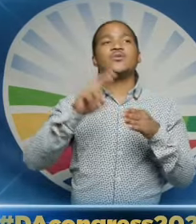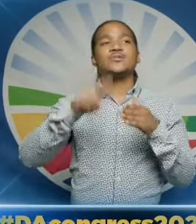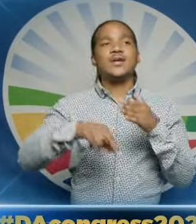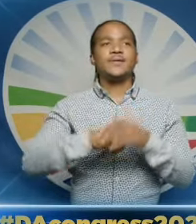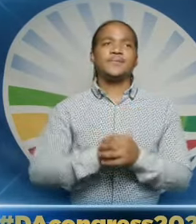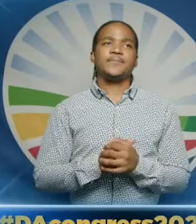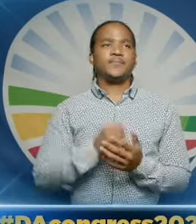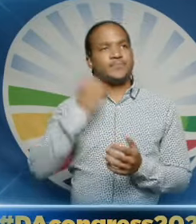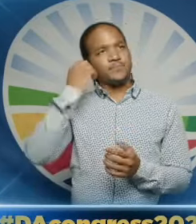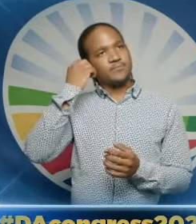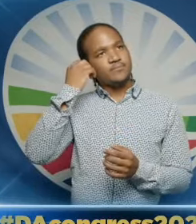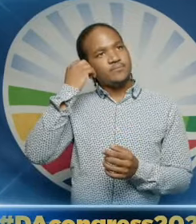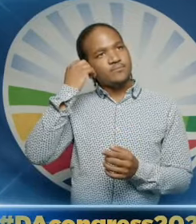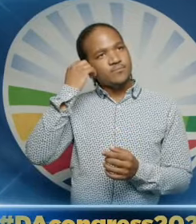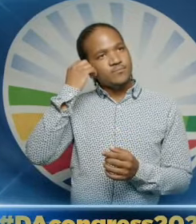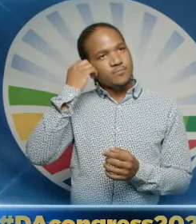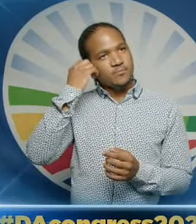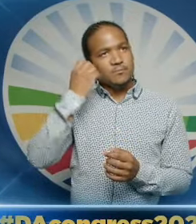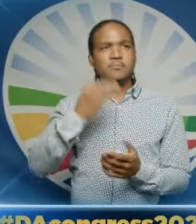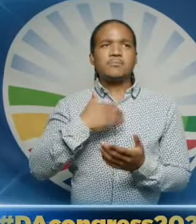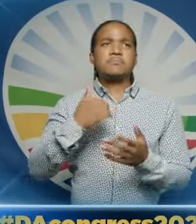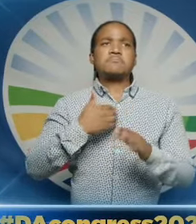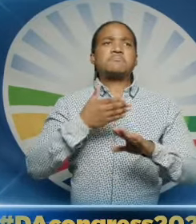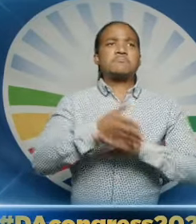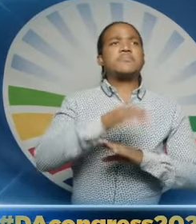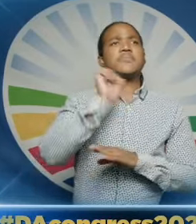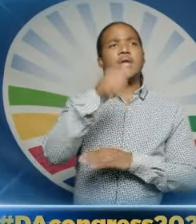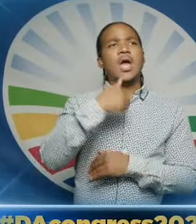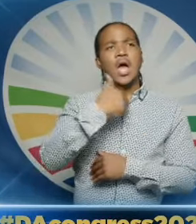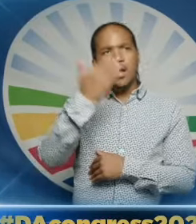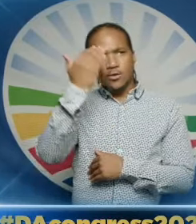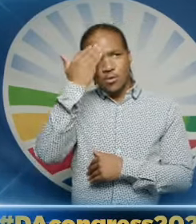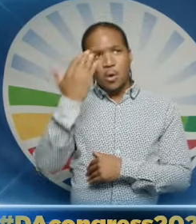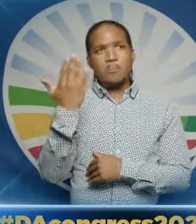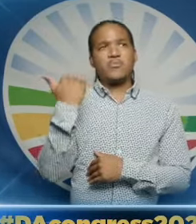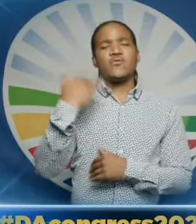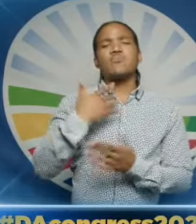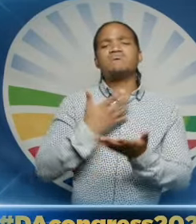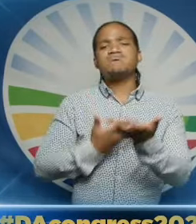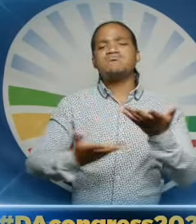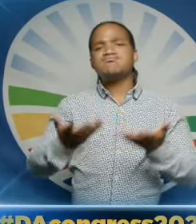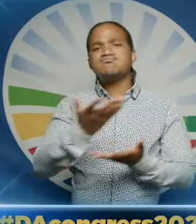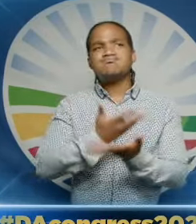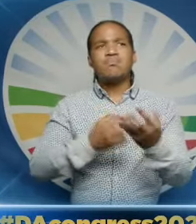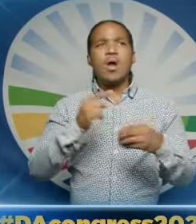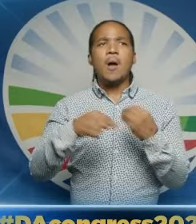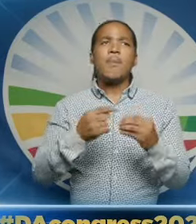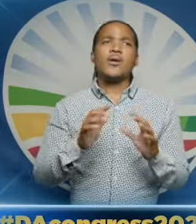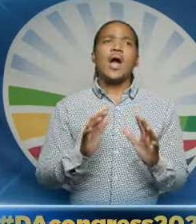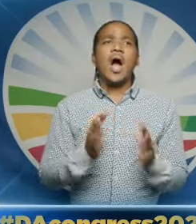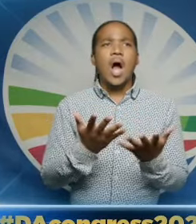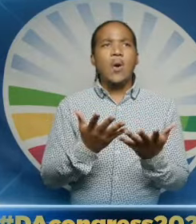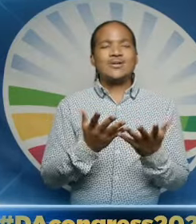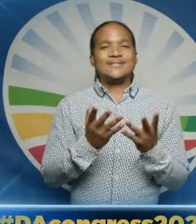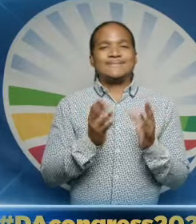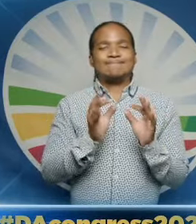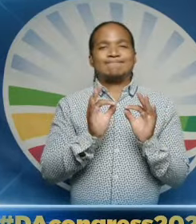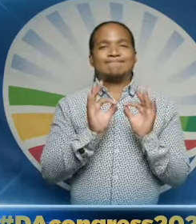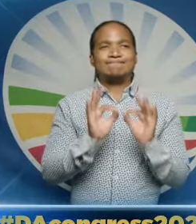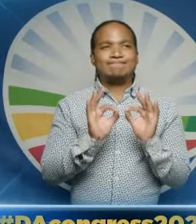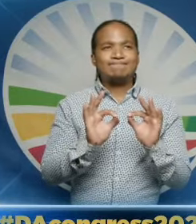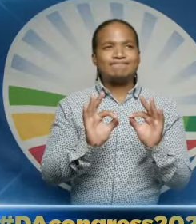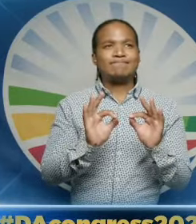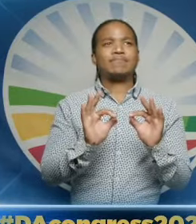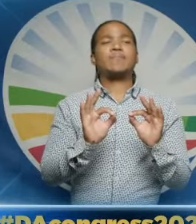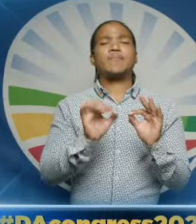I just, if I can jump in here, I know we had previously spoken about the efficiency of